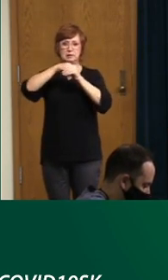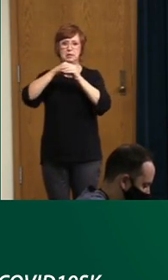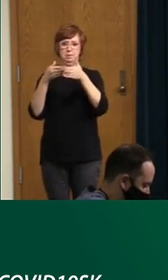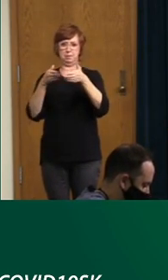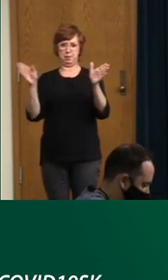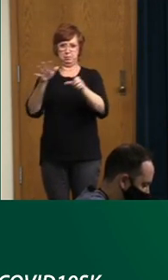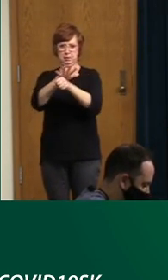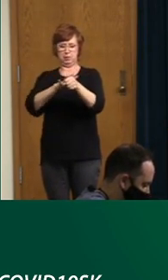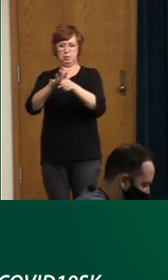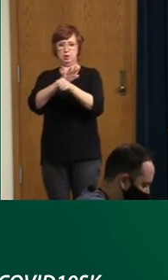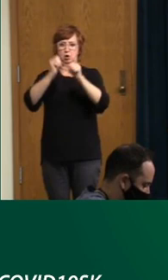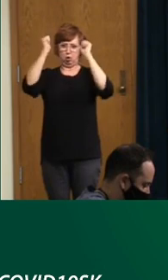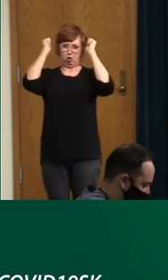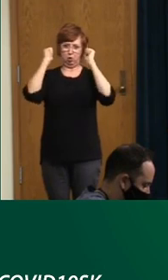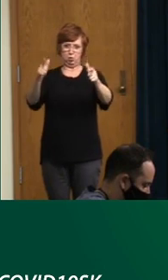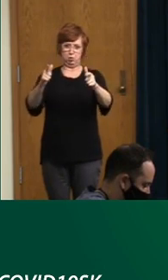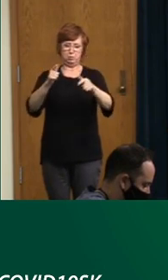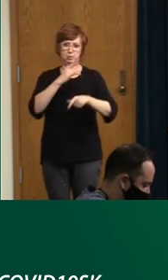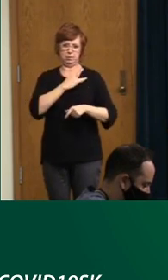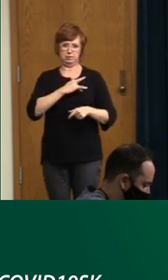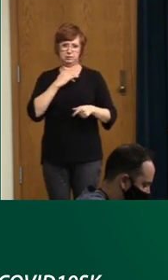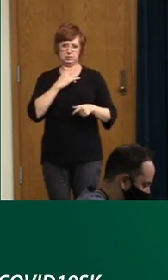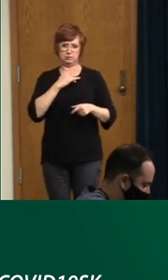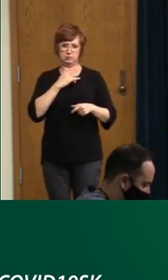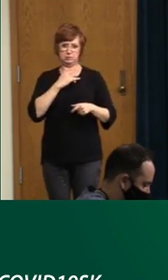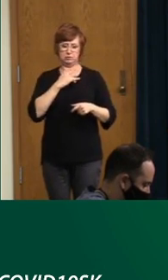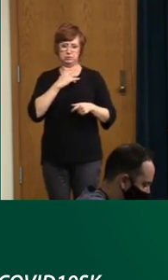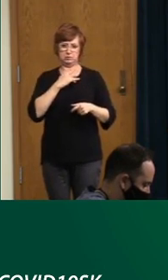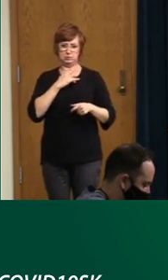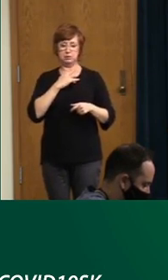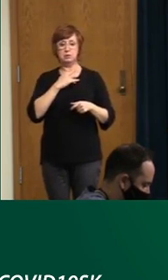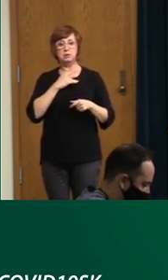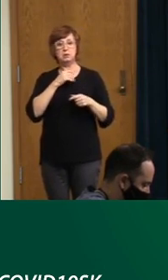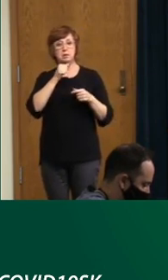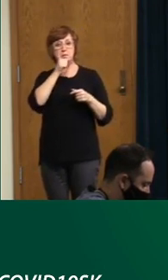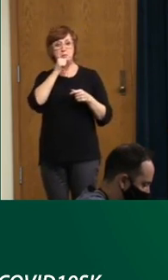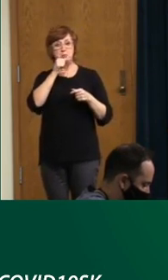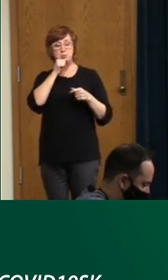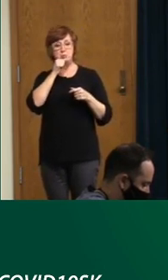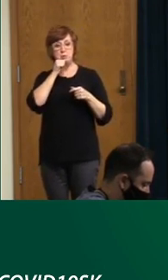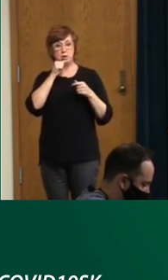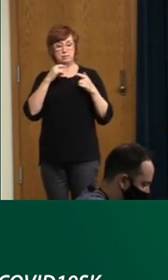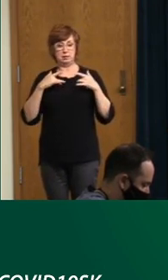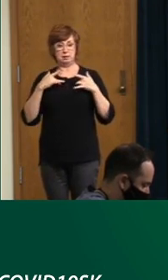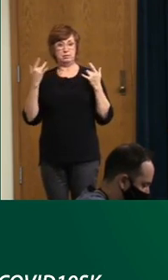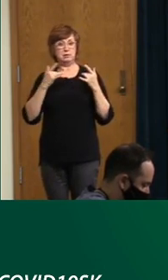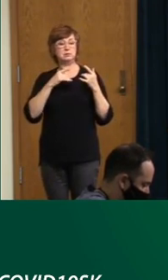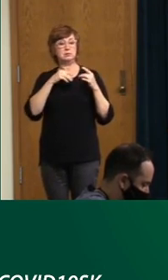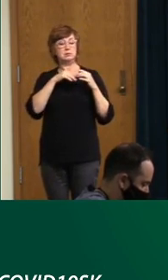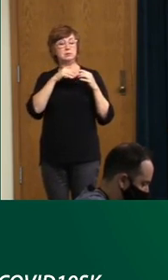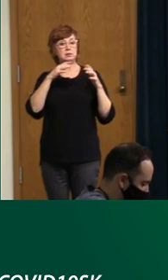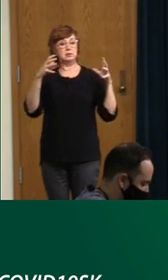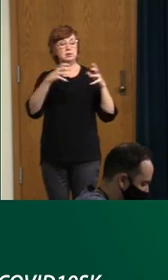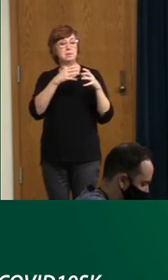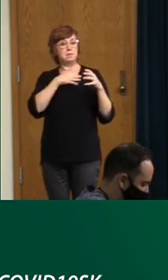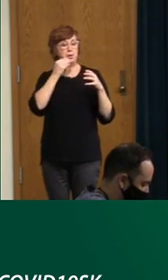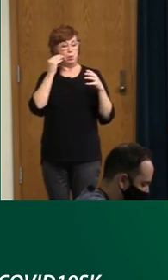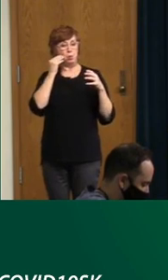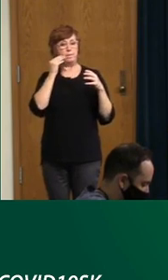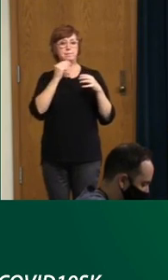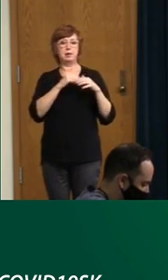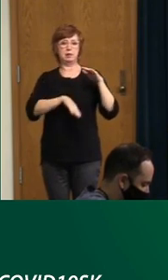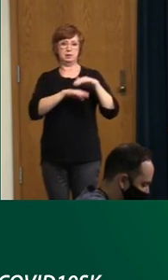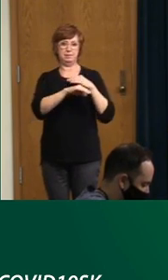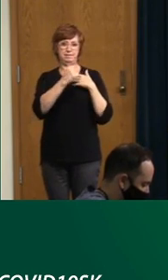places everywhere in Saskatchewan. Private gatherings in your home are now limited to no more than 5